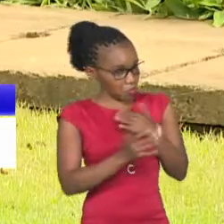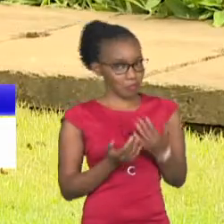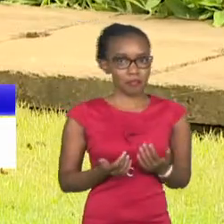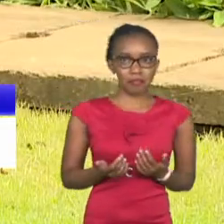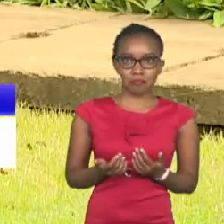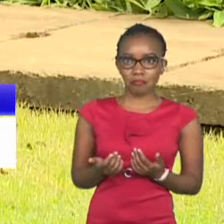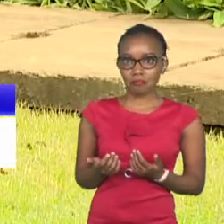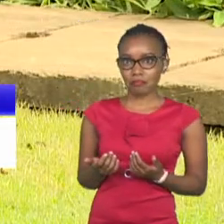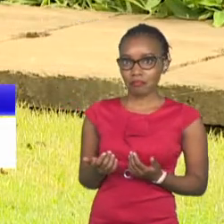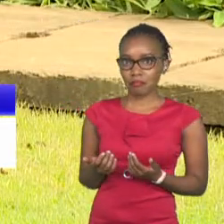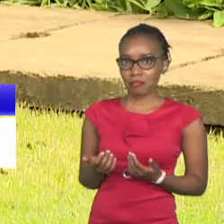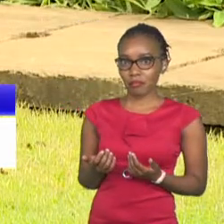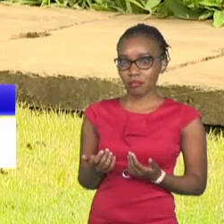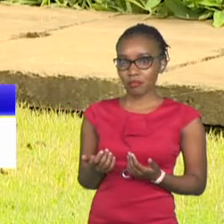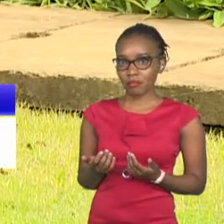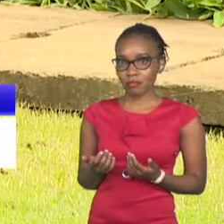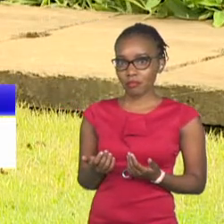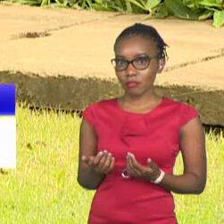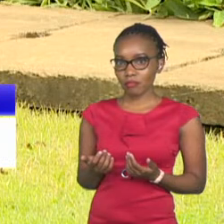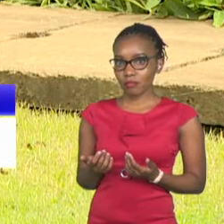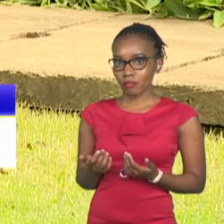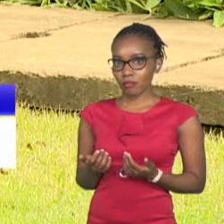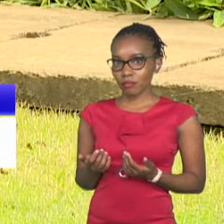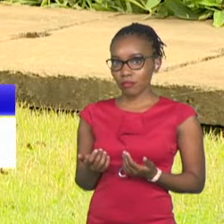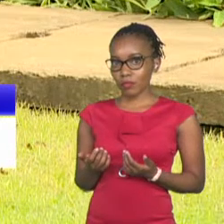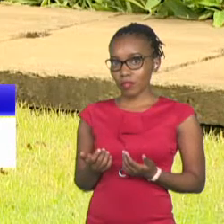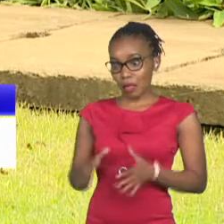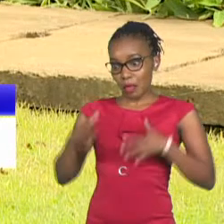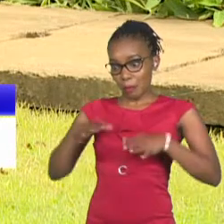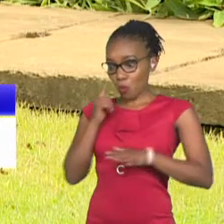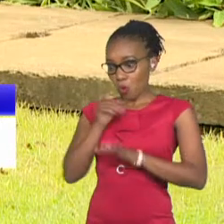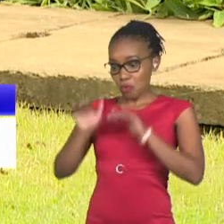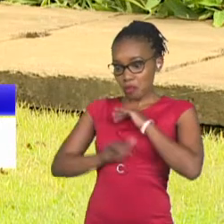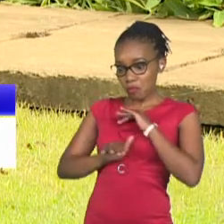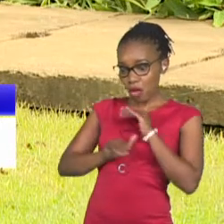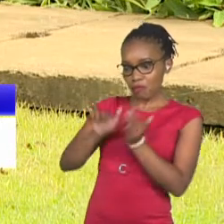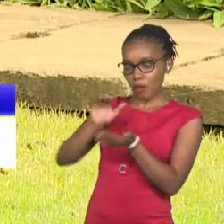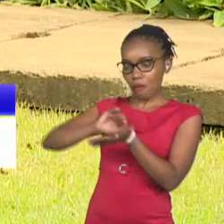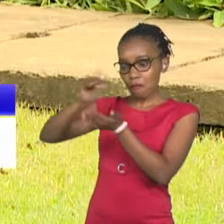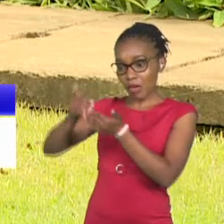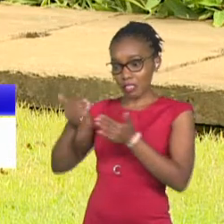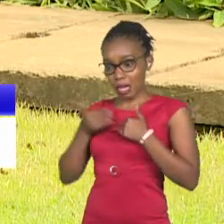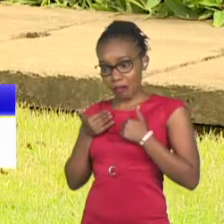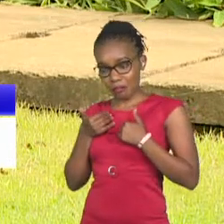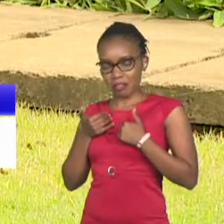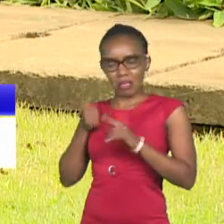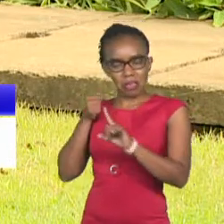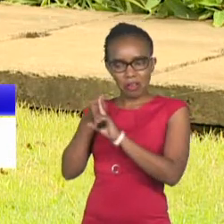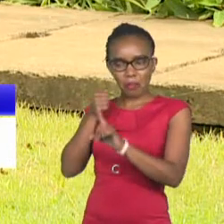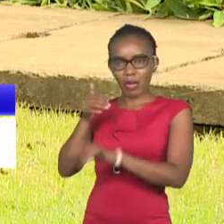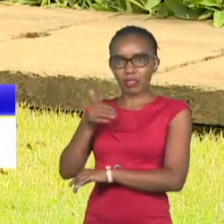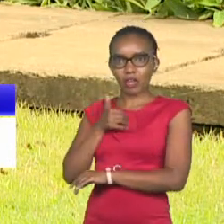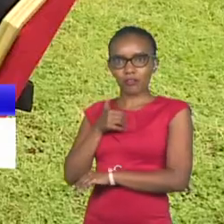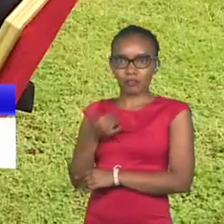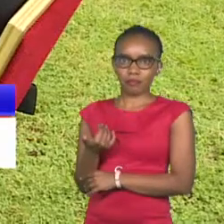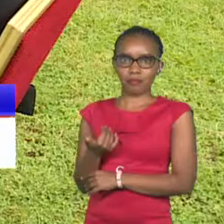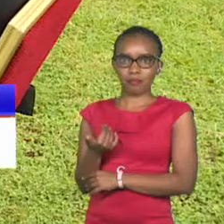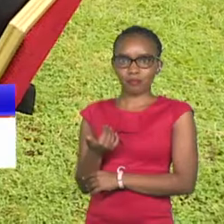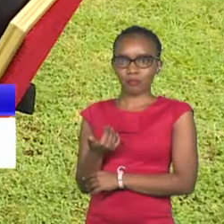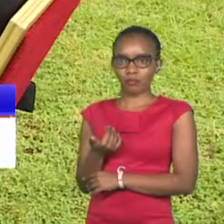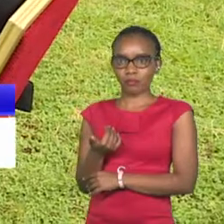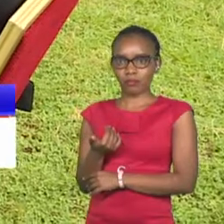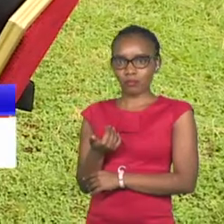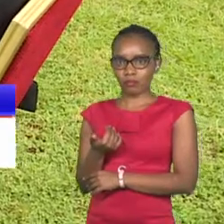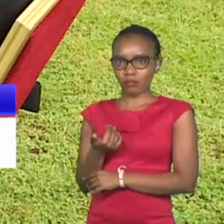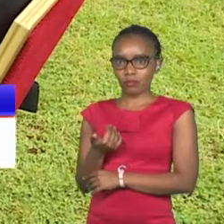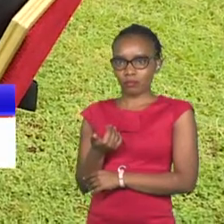Well, I would say even those who had enough money in their accounts, they've had an impact. Rather, they've felt